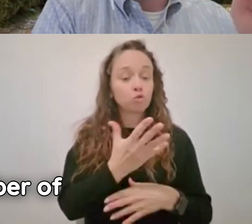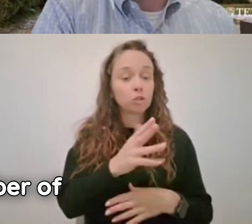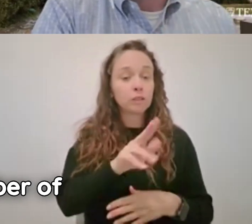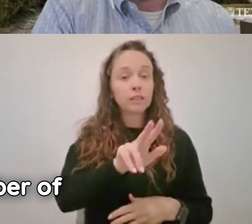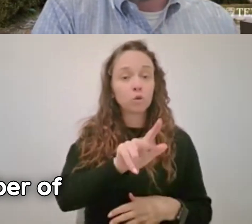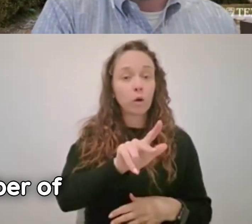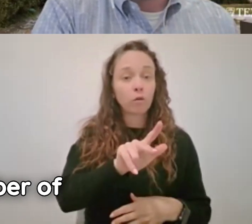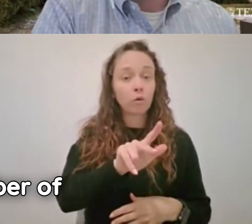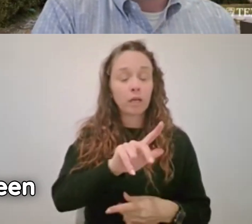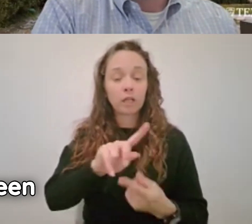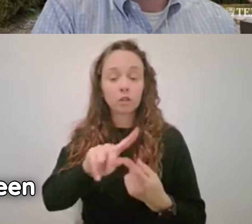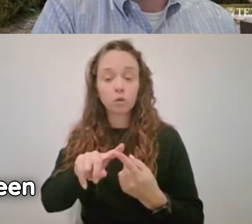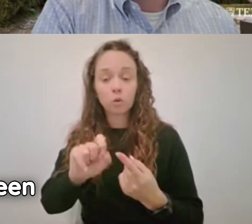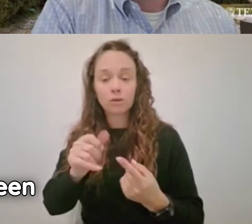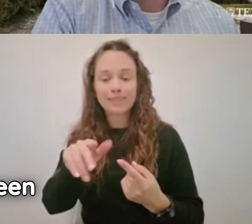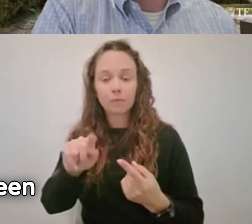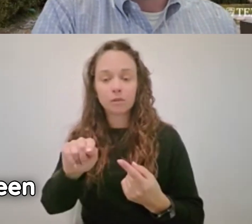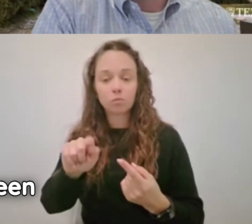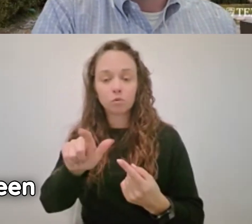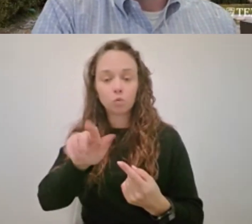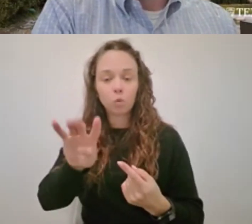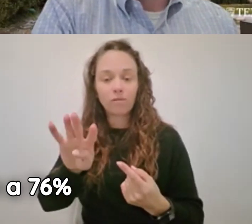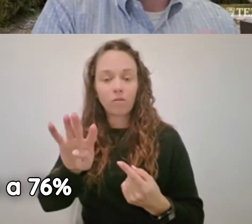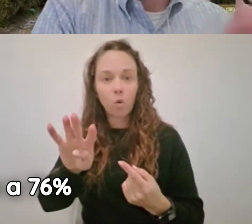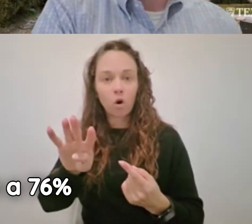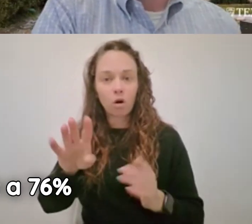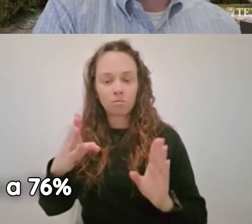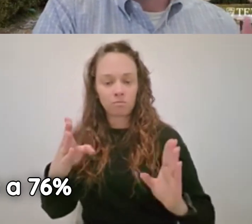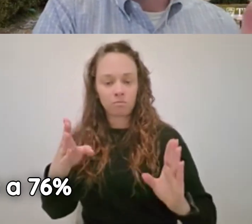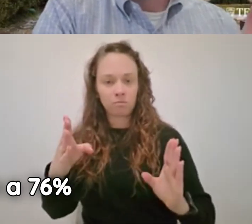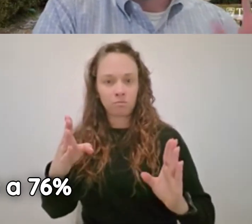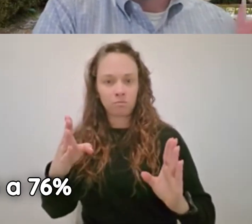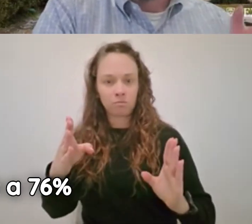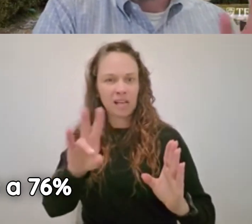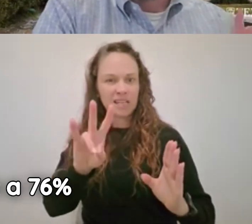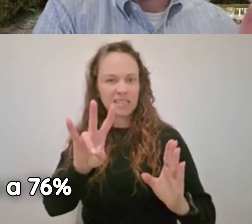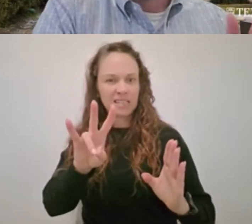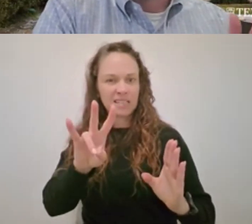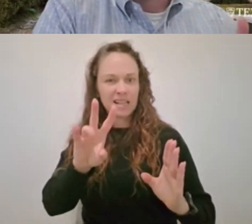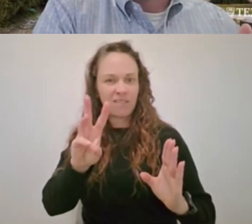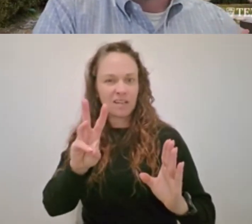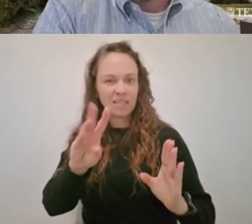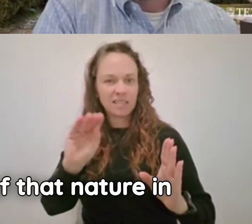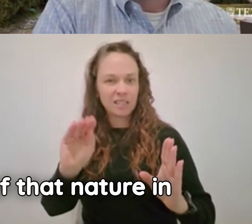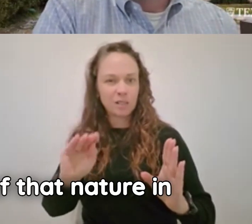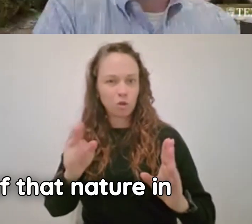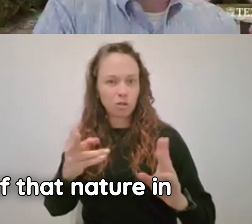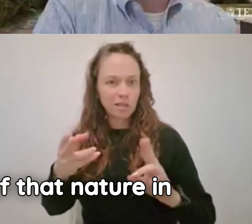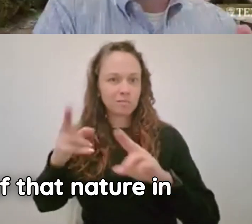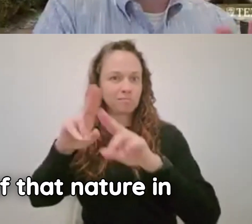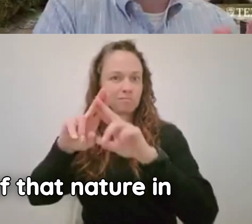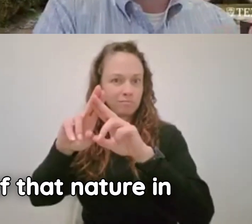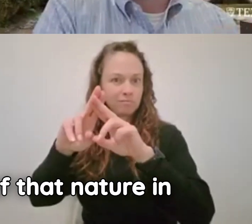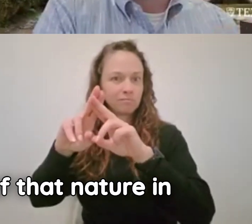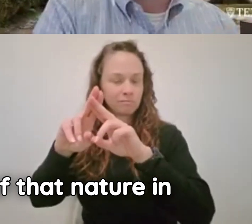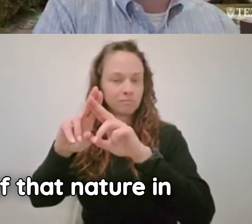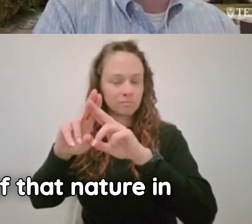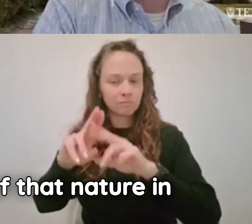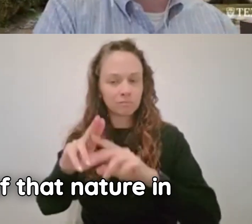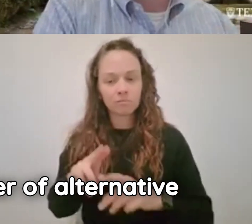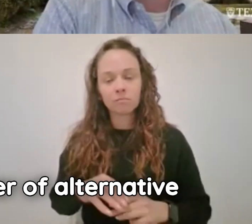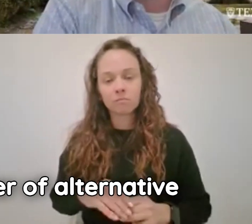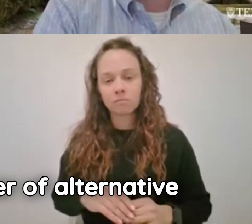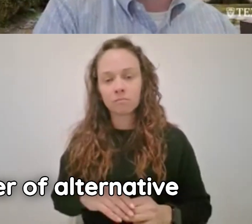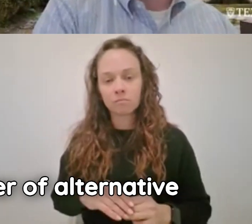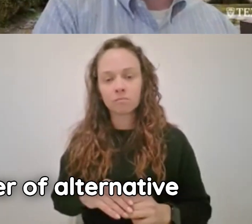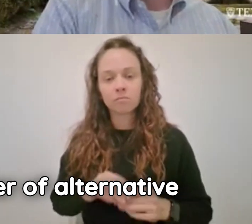to September of 24, there had been a 76% increase or something of that nature